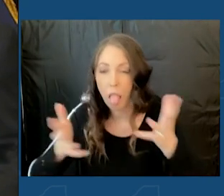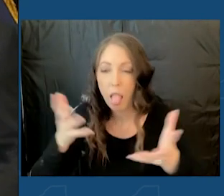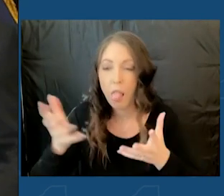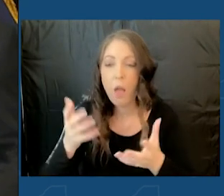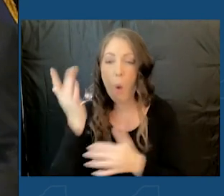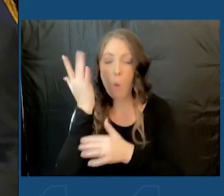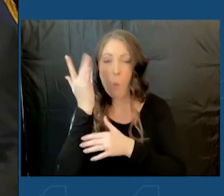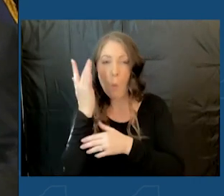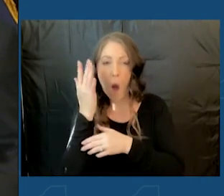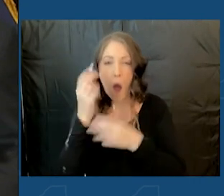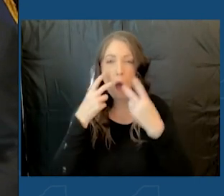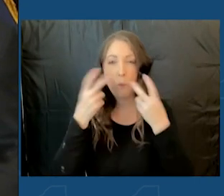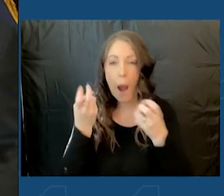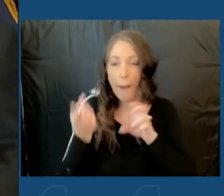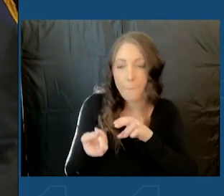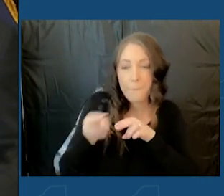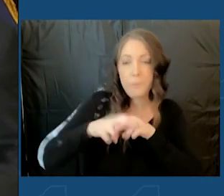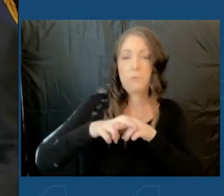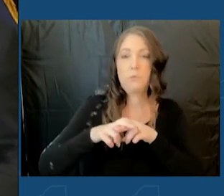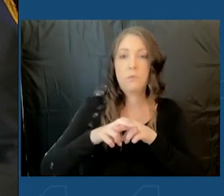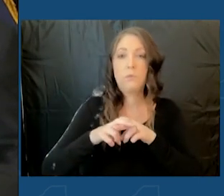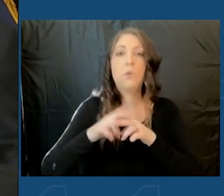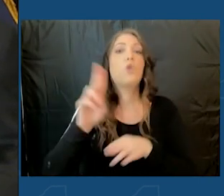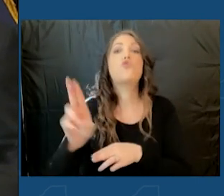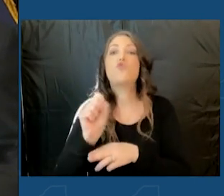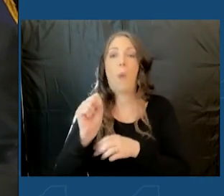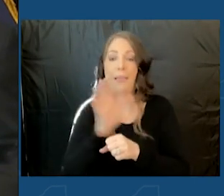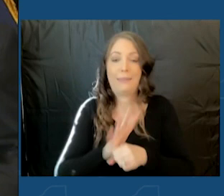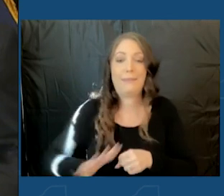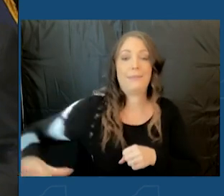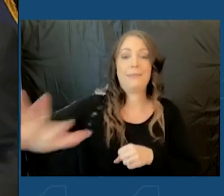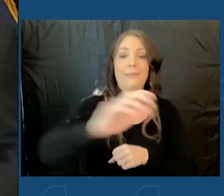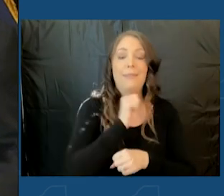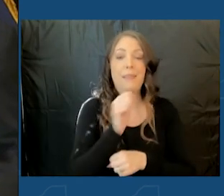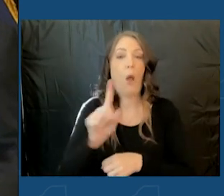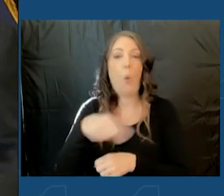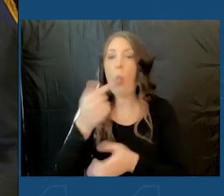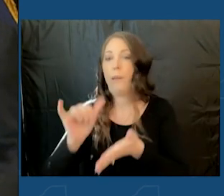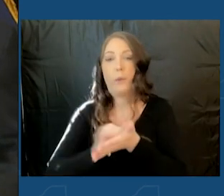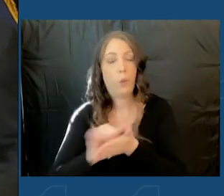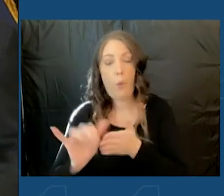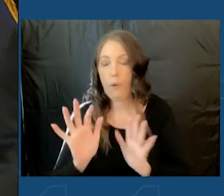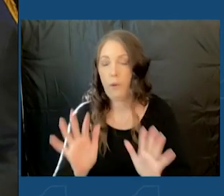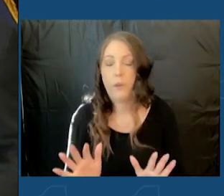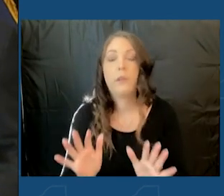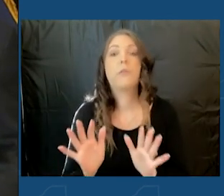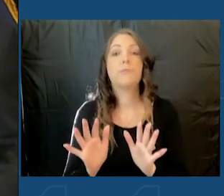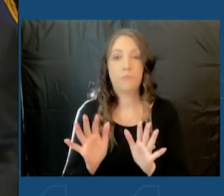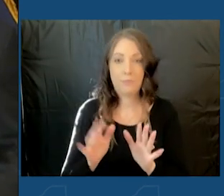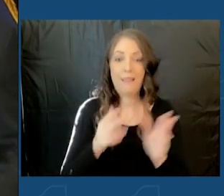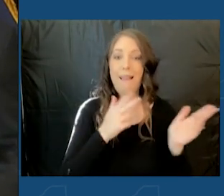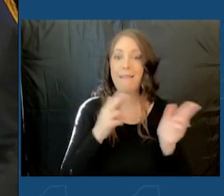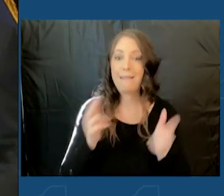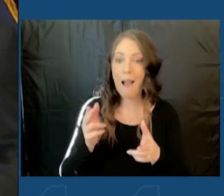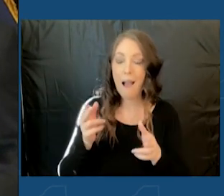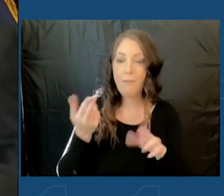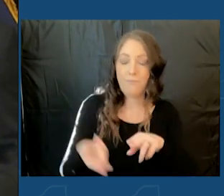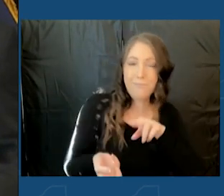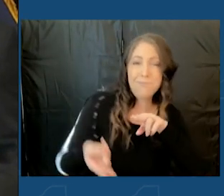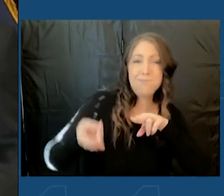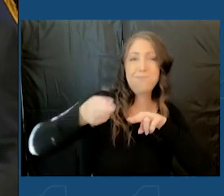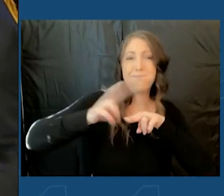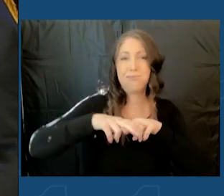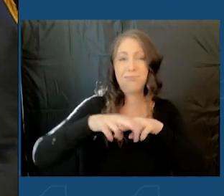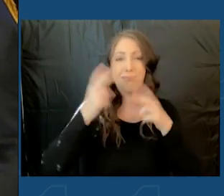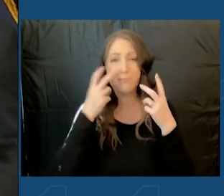the nation. And that's an important point to make. All across America, gun cases escalated, shootings occurred, crime was up